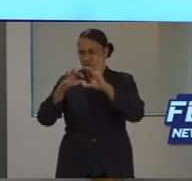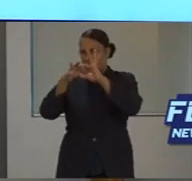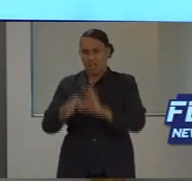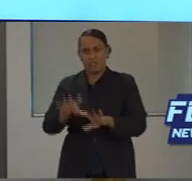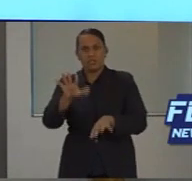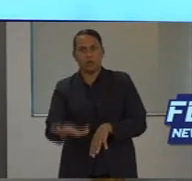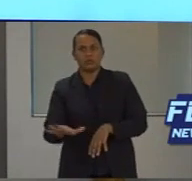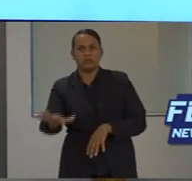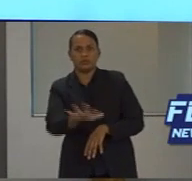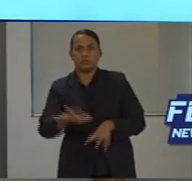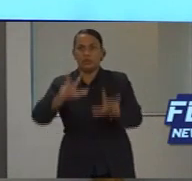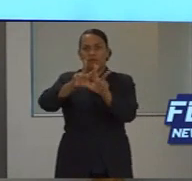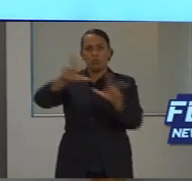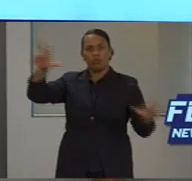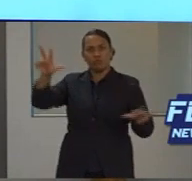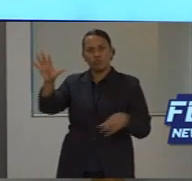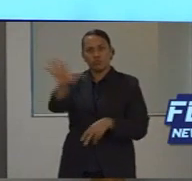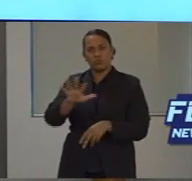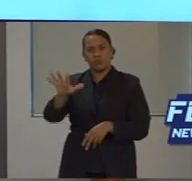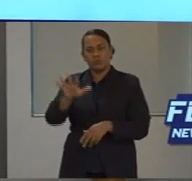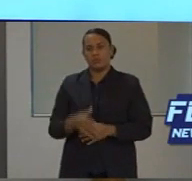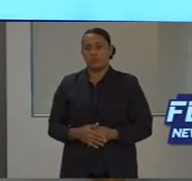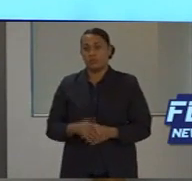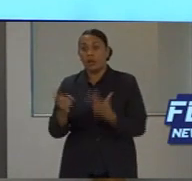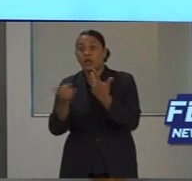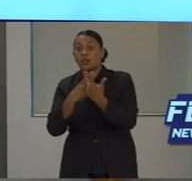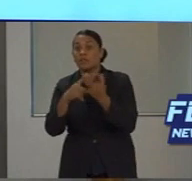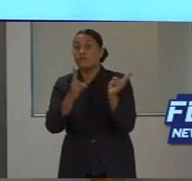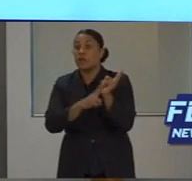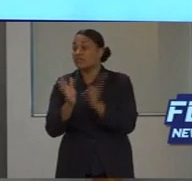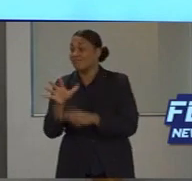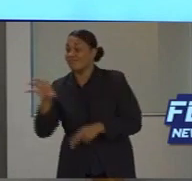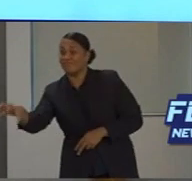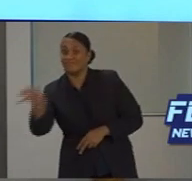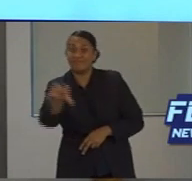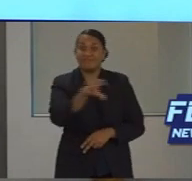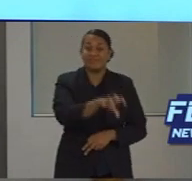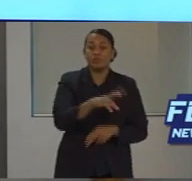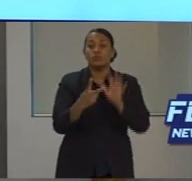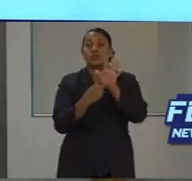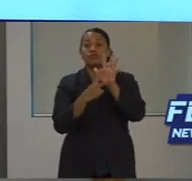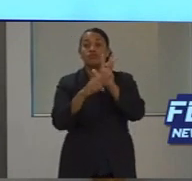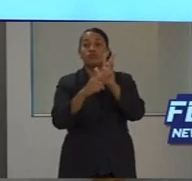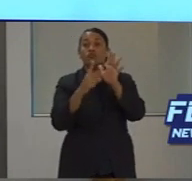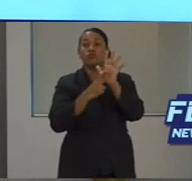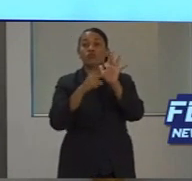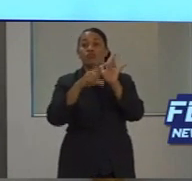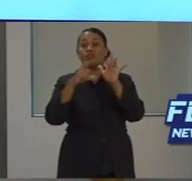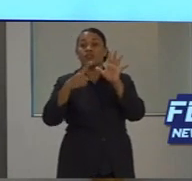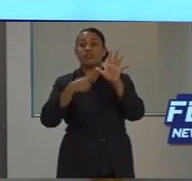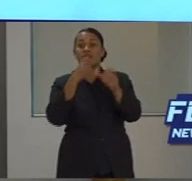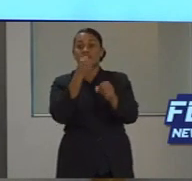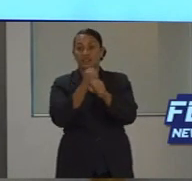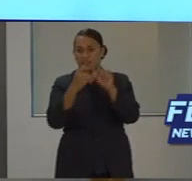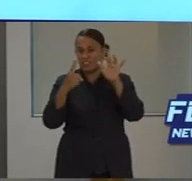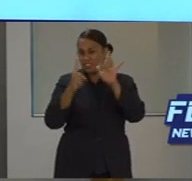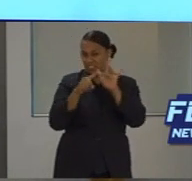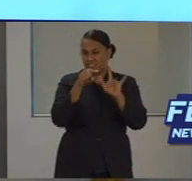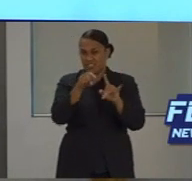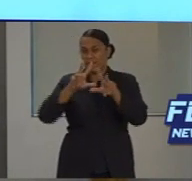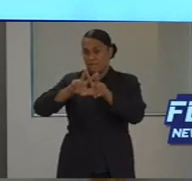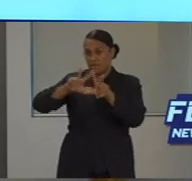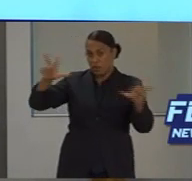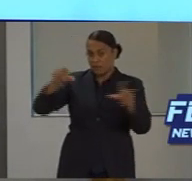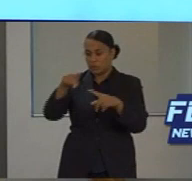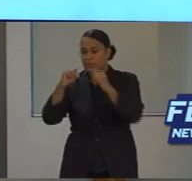settlement between Nambuwalu and Lambasa will be locked down for the next 28 days. The settlement will